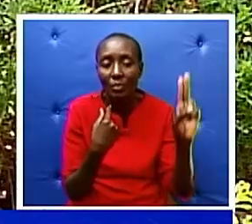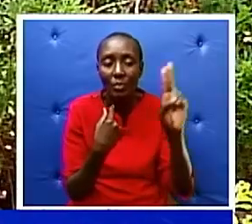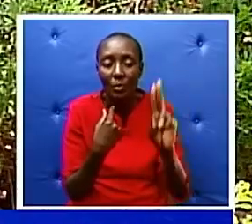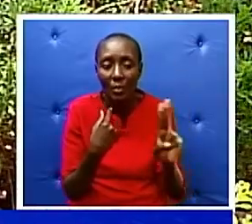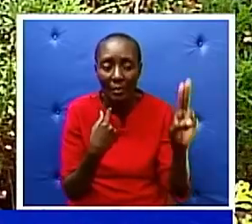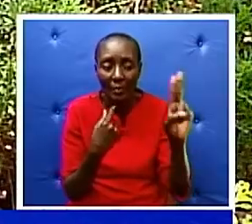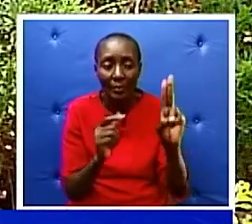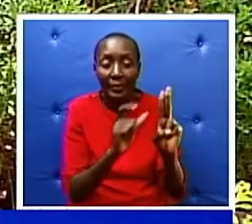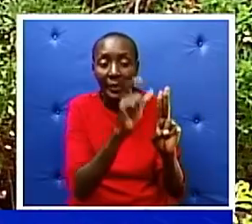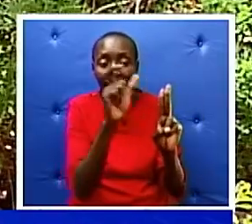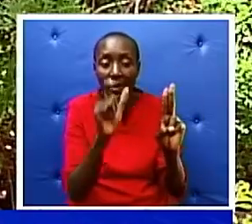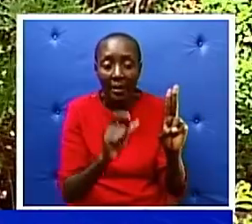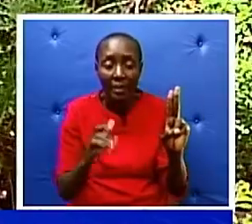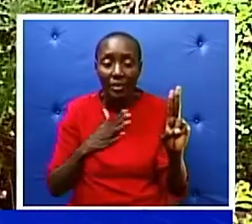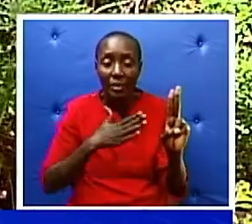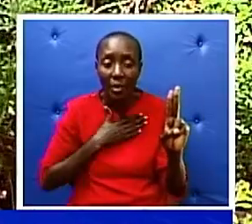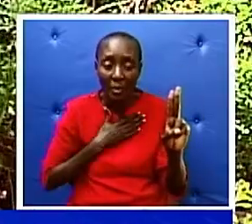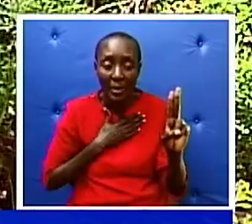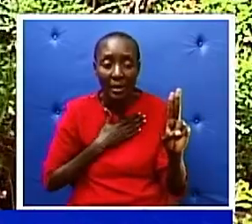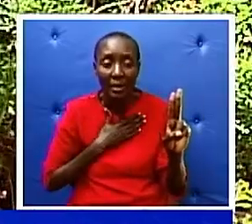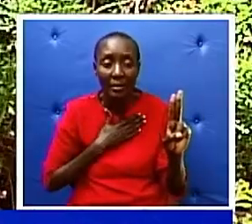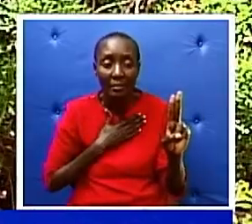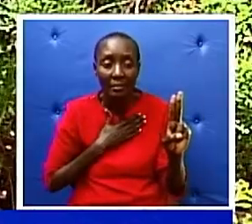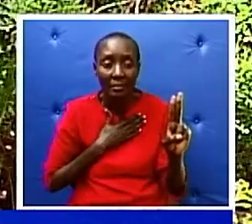area, we don't